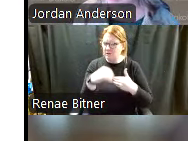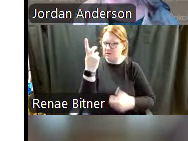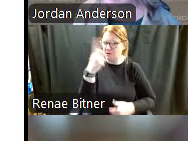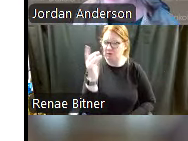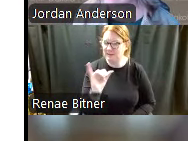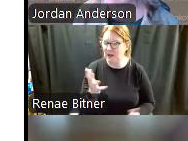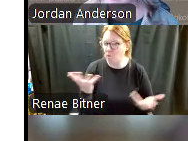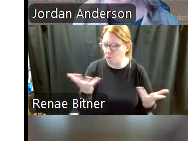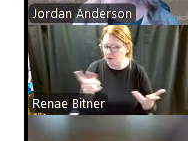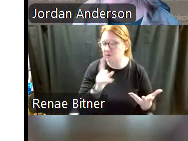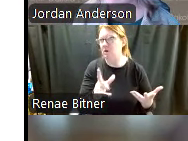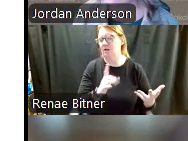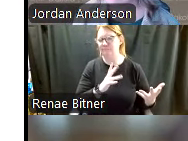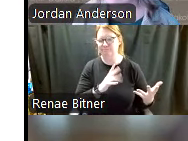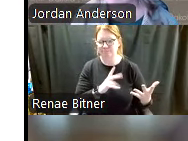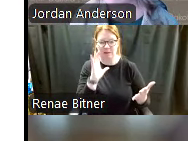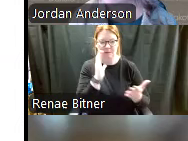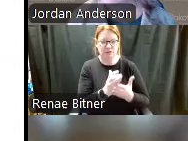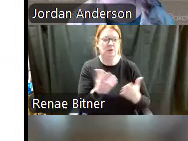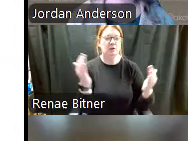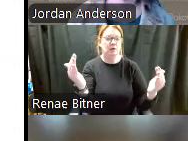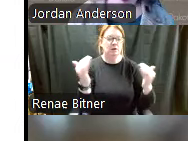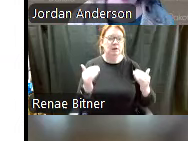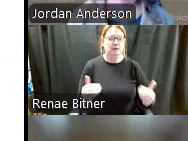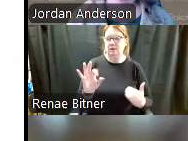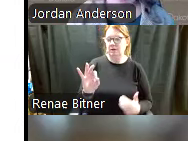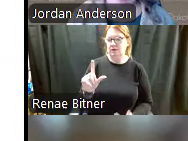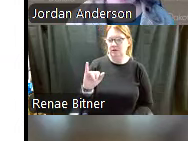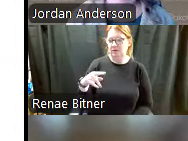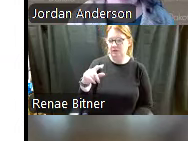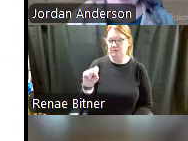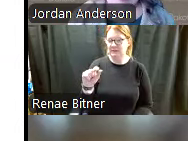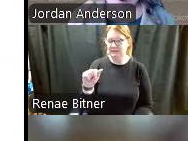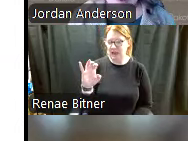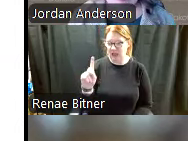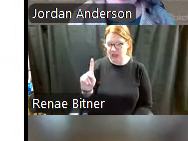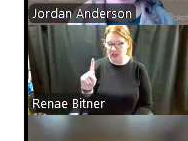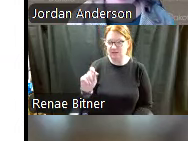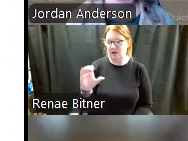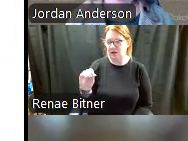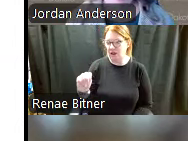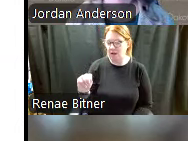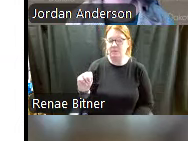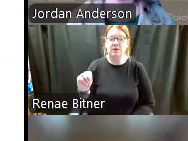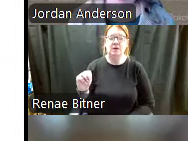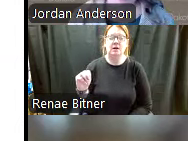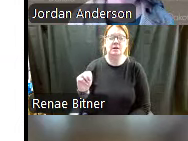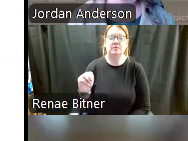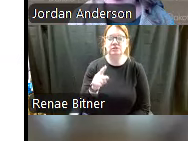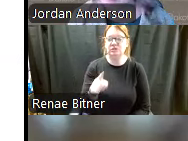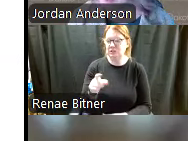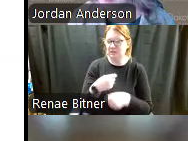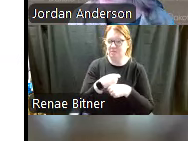link there is, you can see it's the flipsnack.com link. I see Linda's on today, but she created